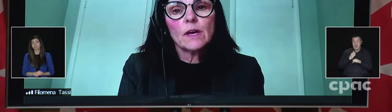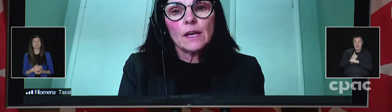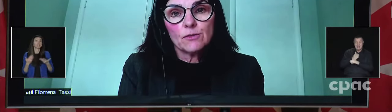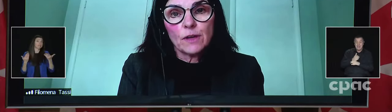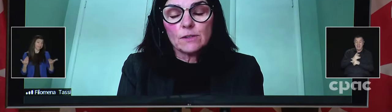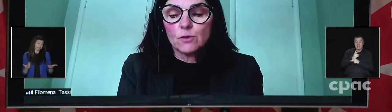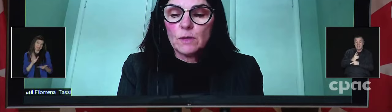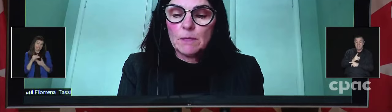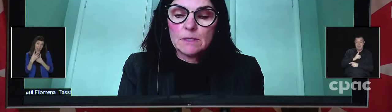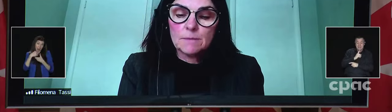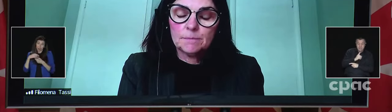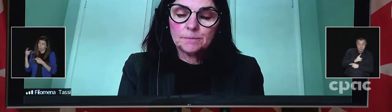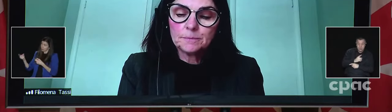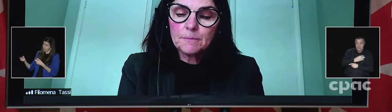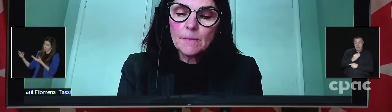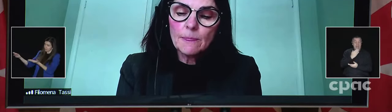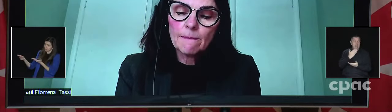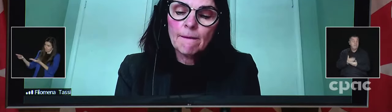safe and effective treatments.